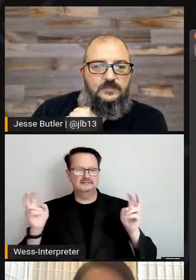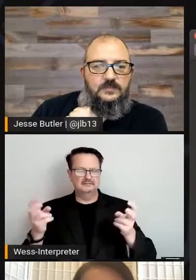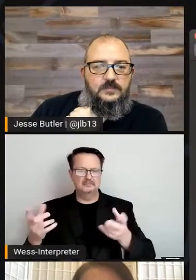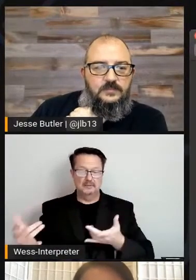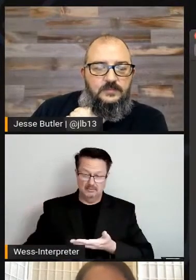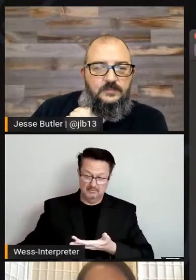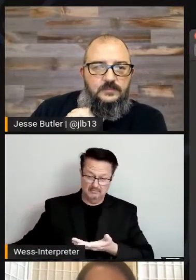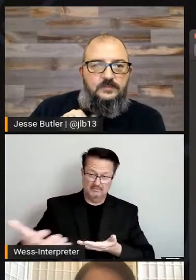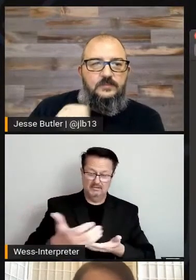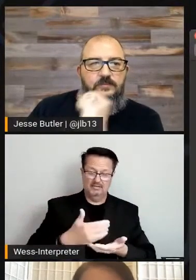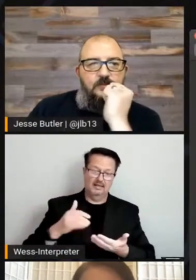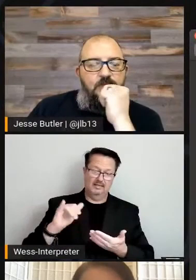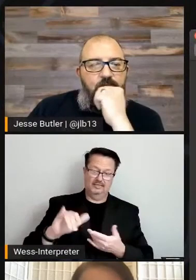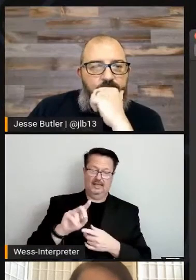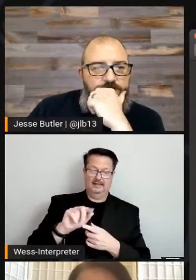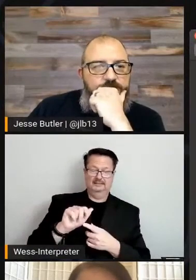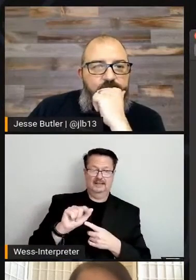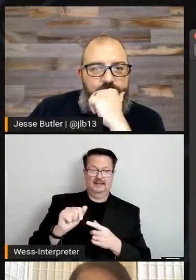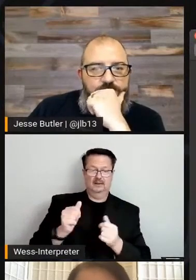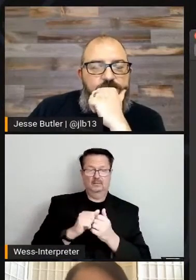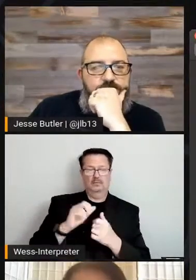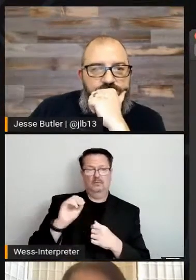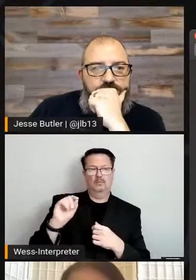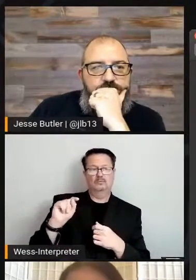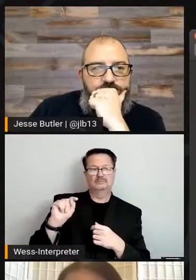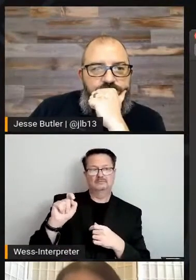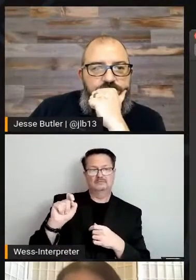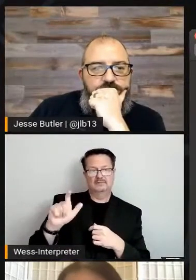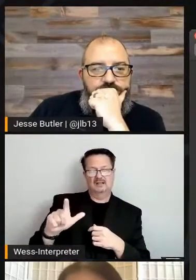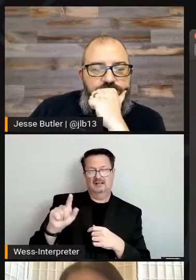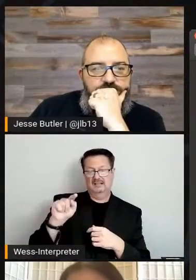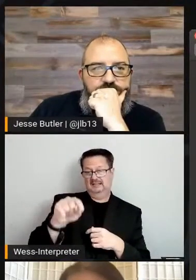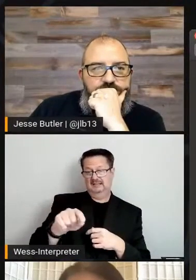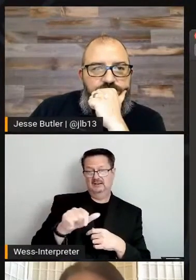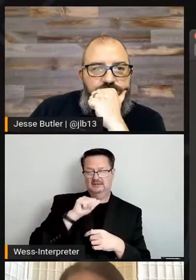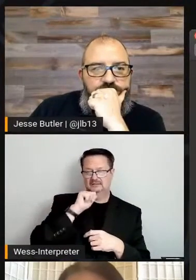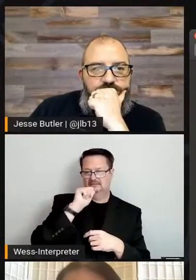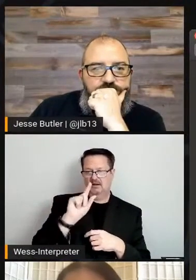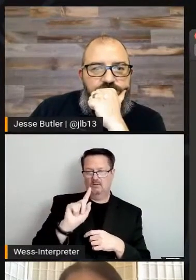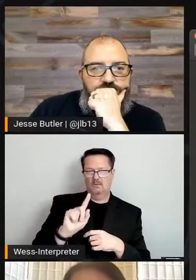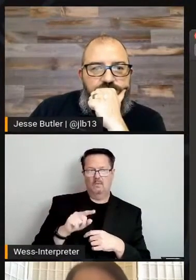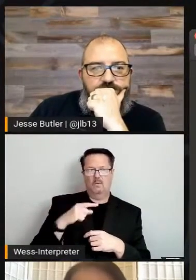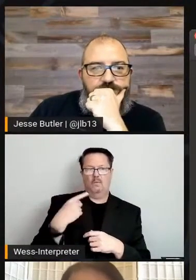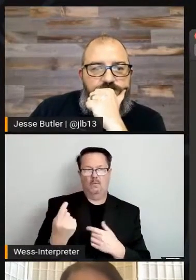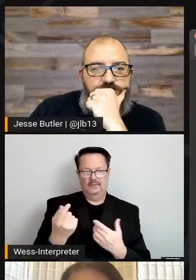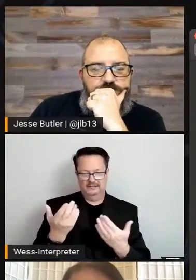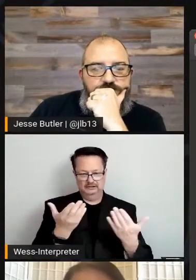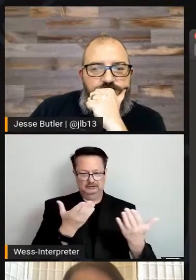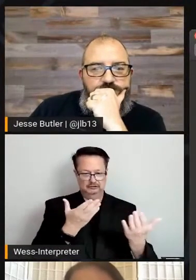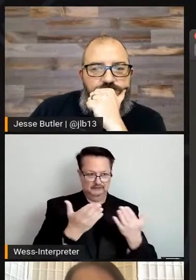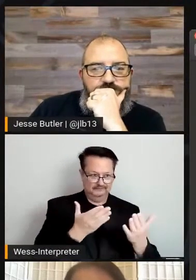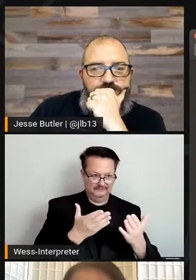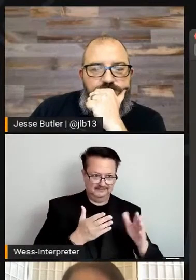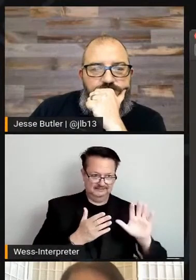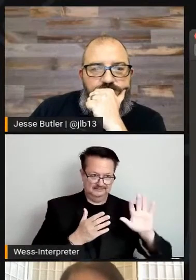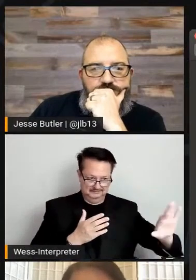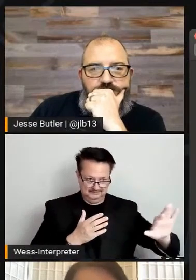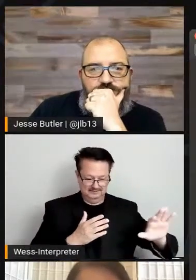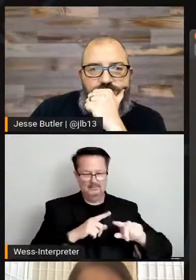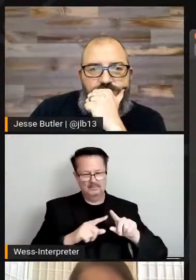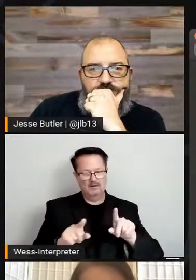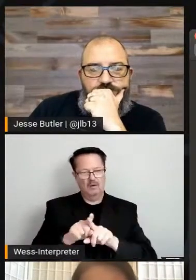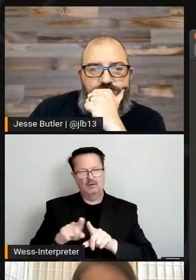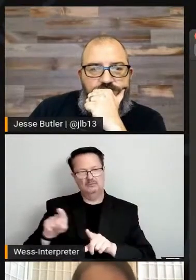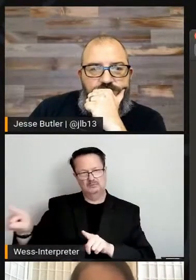data also with OpenTelemetry. And here it's not only server side or service side, but also client